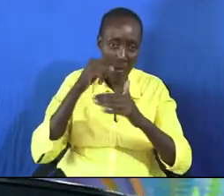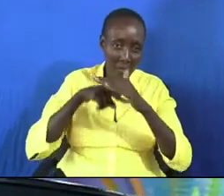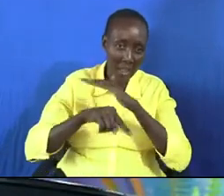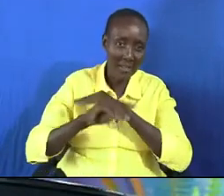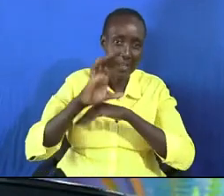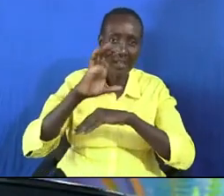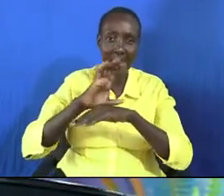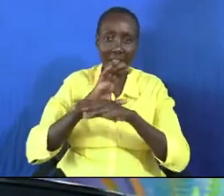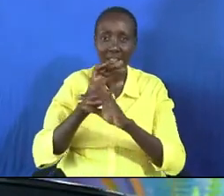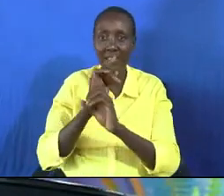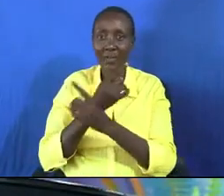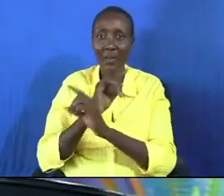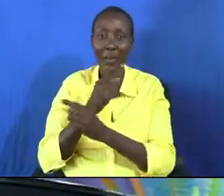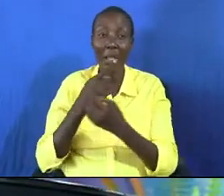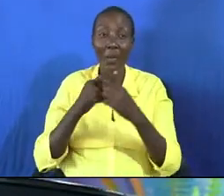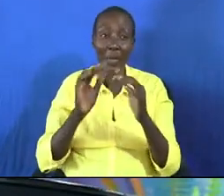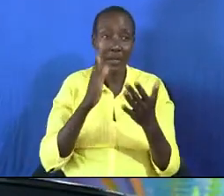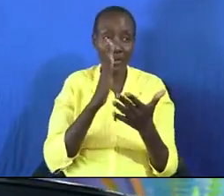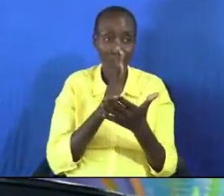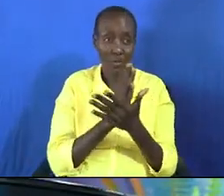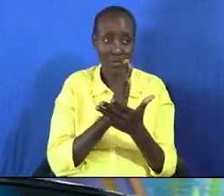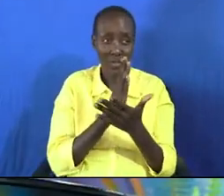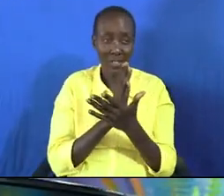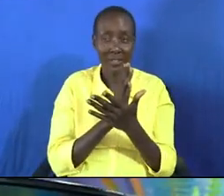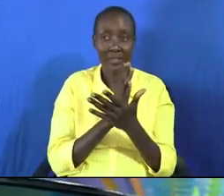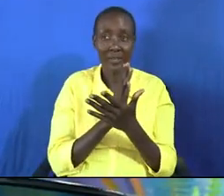churches, but for sure,